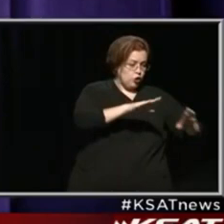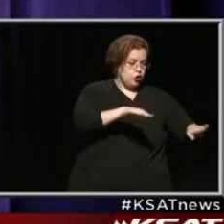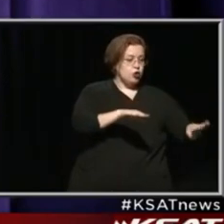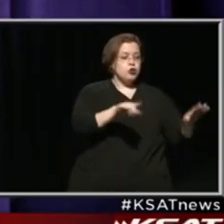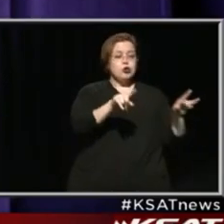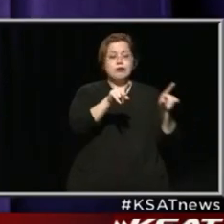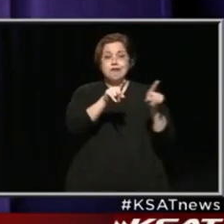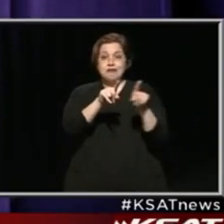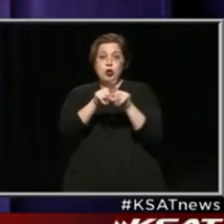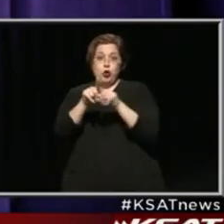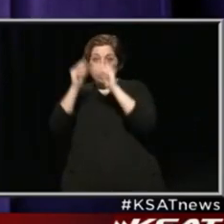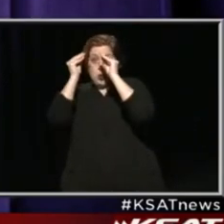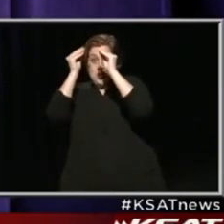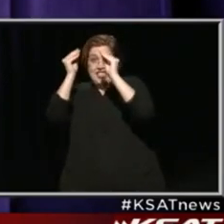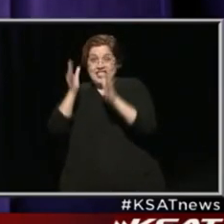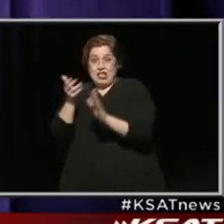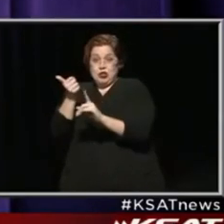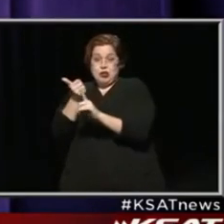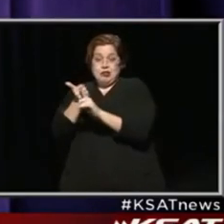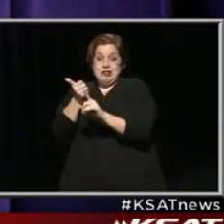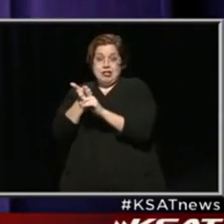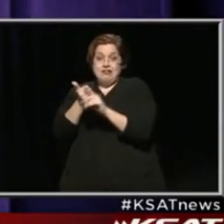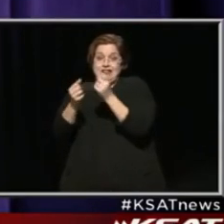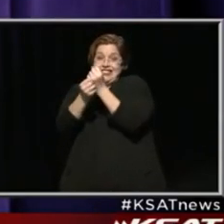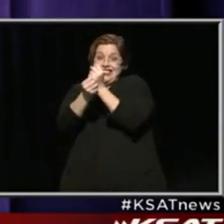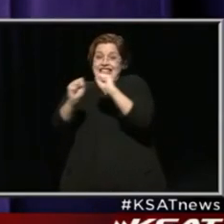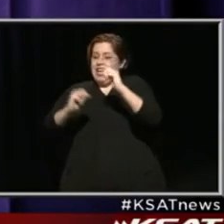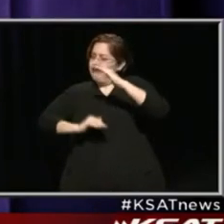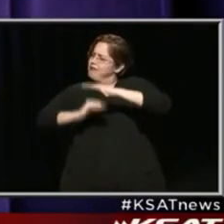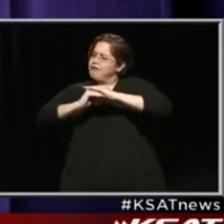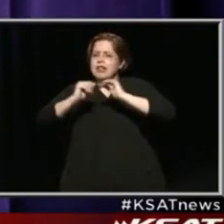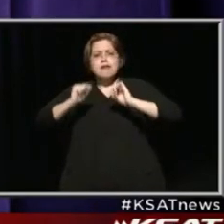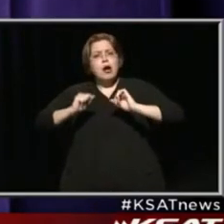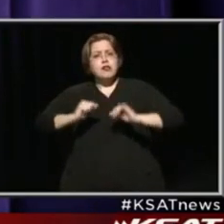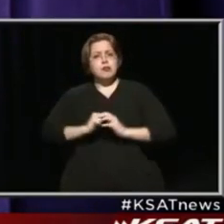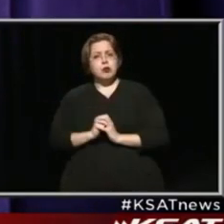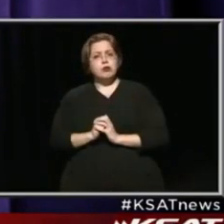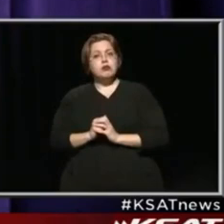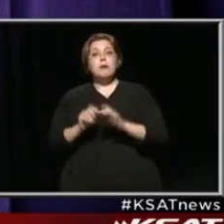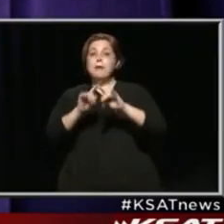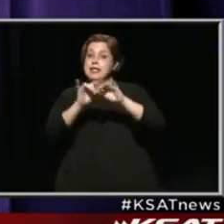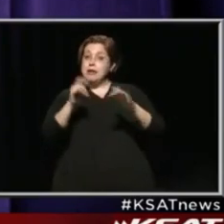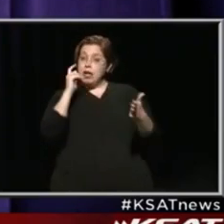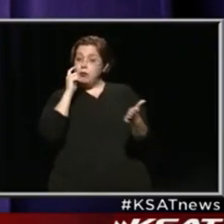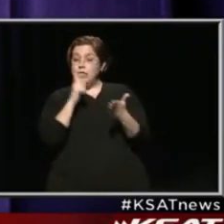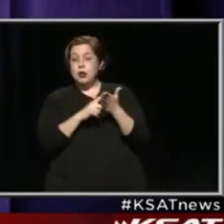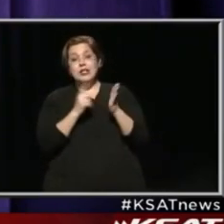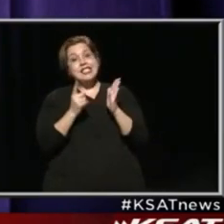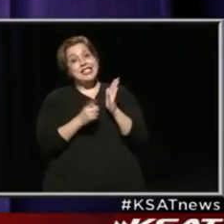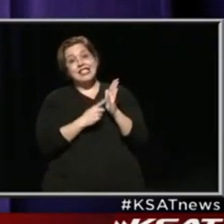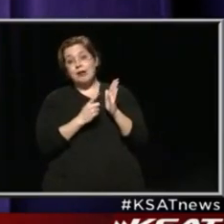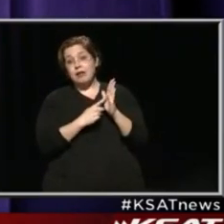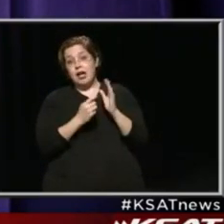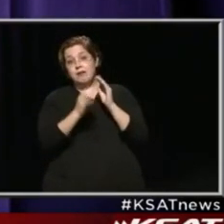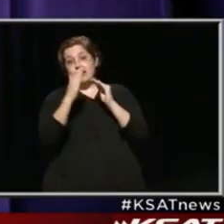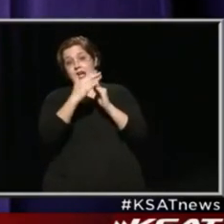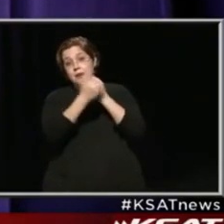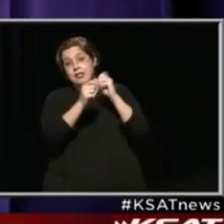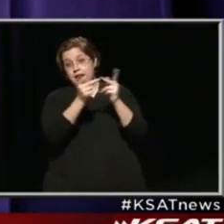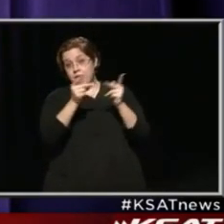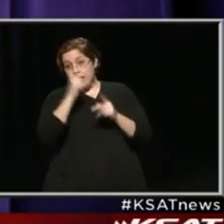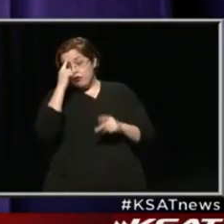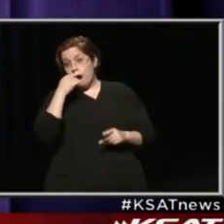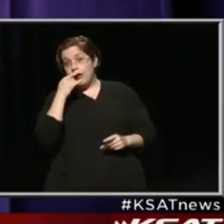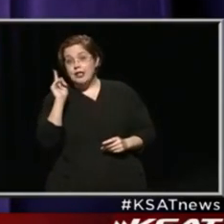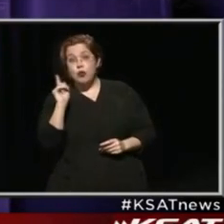and our teachers as safe as possible, while recognizing that sometimes the safest place for our